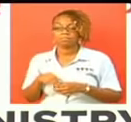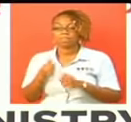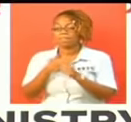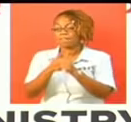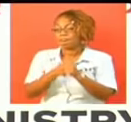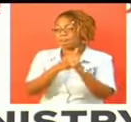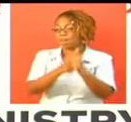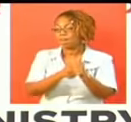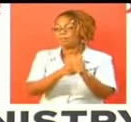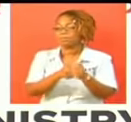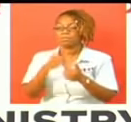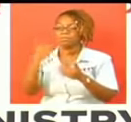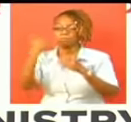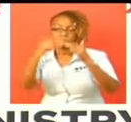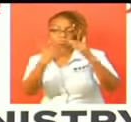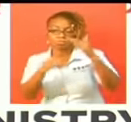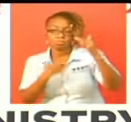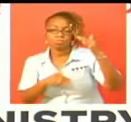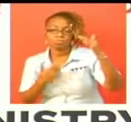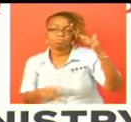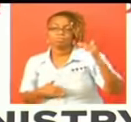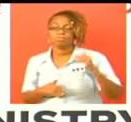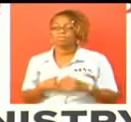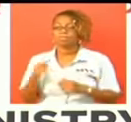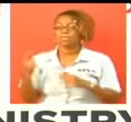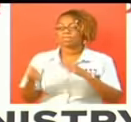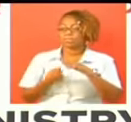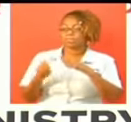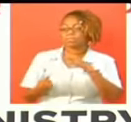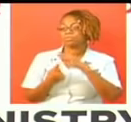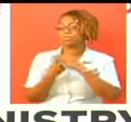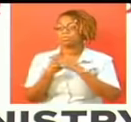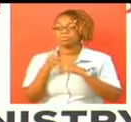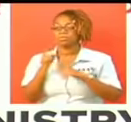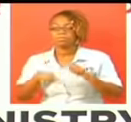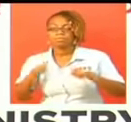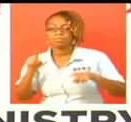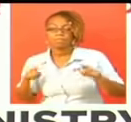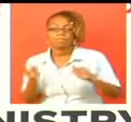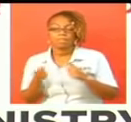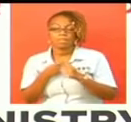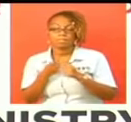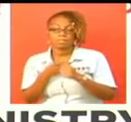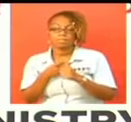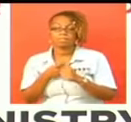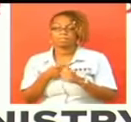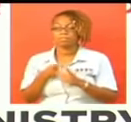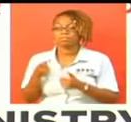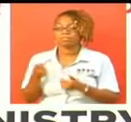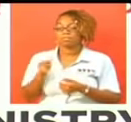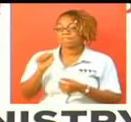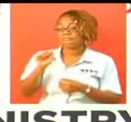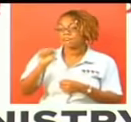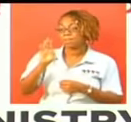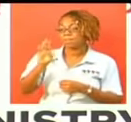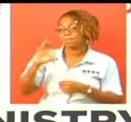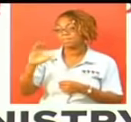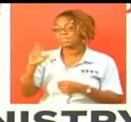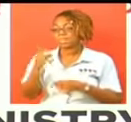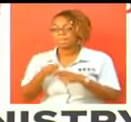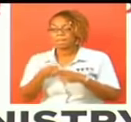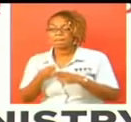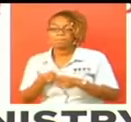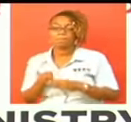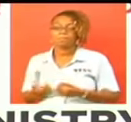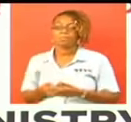order in which they popped up. So the Alpha variant, first letter of the Greek alphabet, is the one that showed up first in the UK.